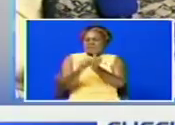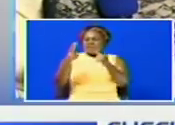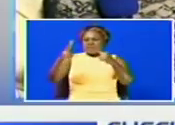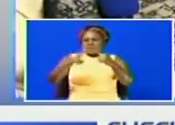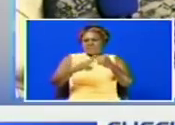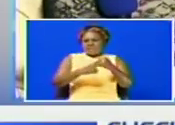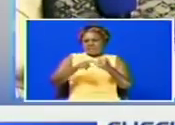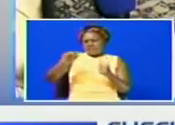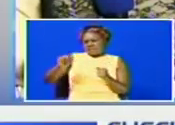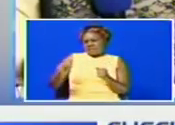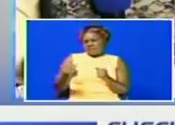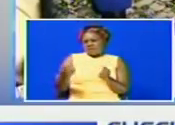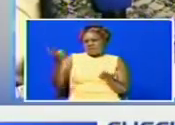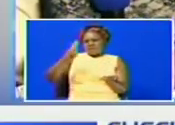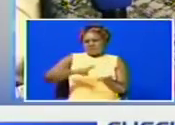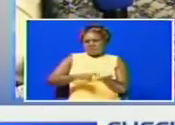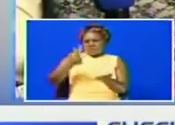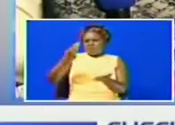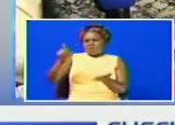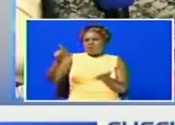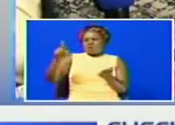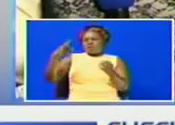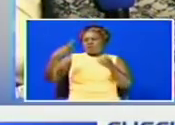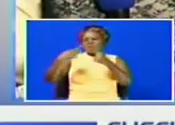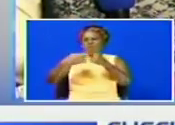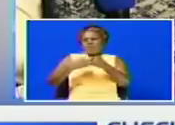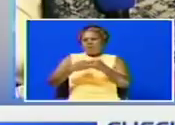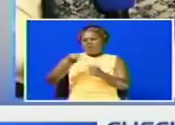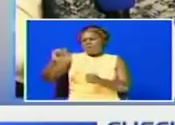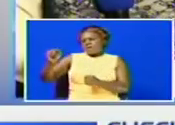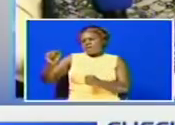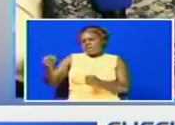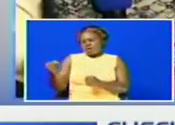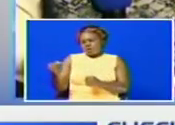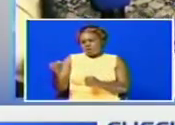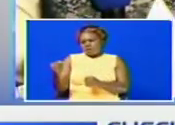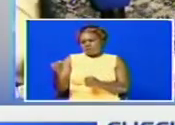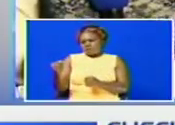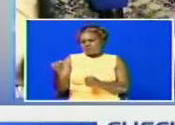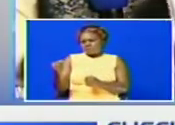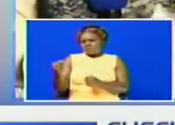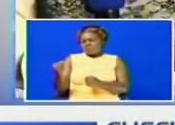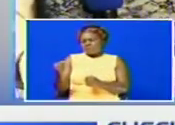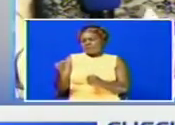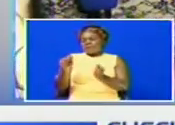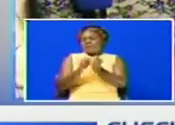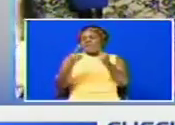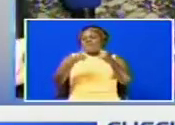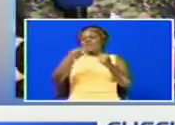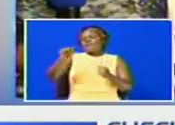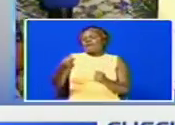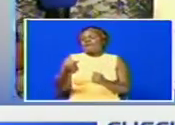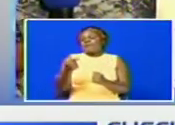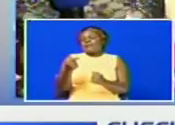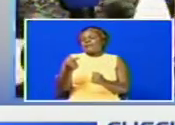KEMS kits registered 4.4 million registered voters who turned out to vote. And he says in those 17,000 KEMS